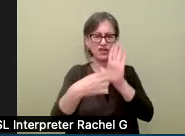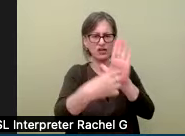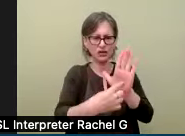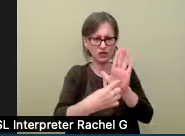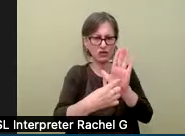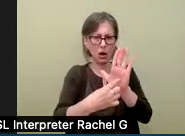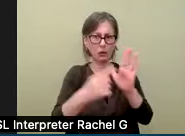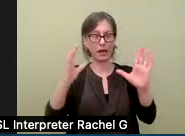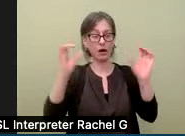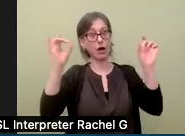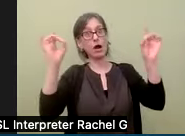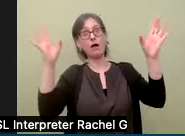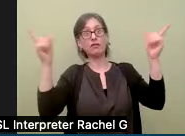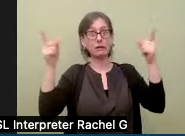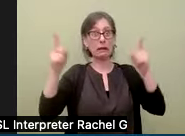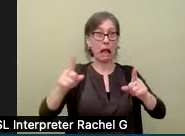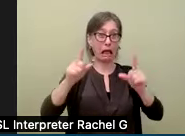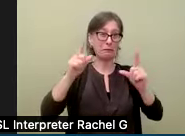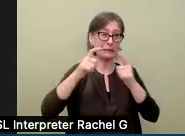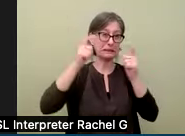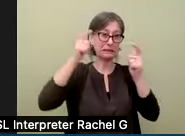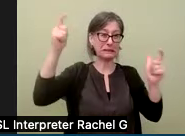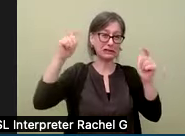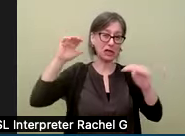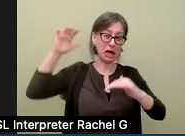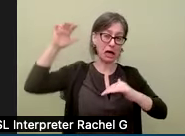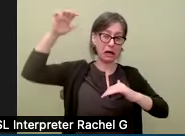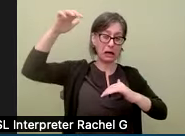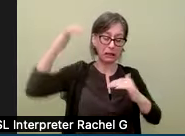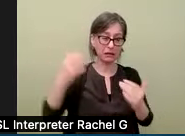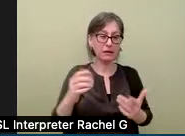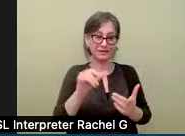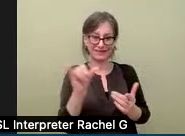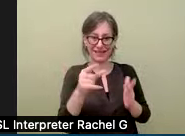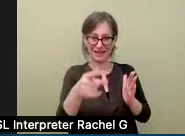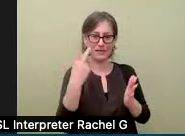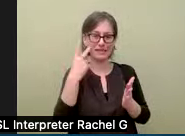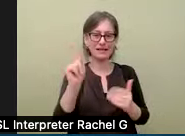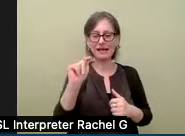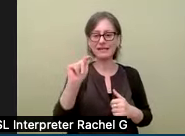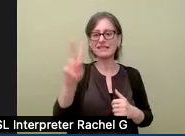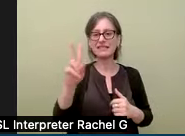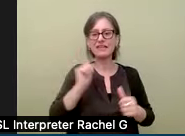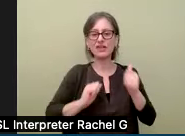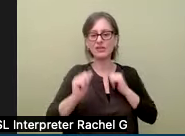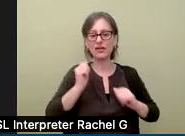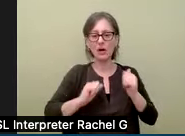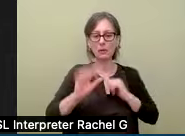these apocalyptic-sized curling waves, similar to what was shown on the TV Fox show 911 in Santa